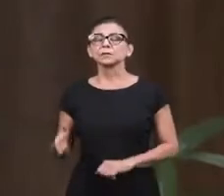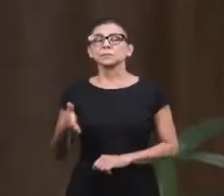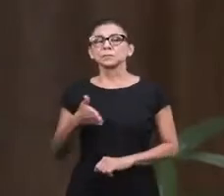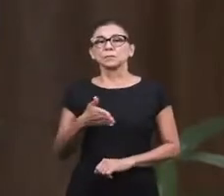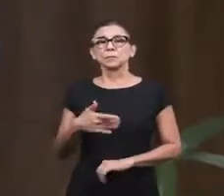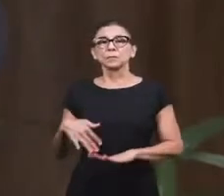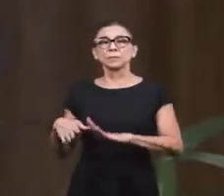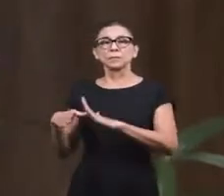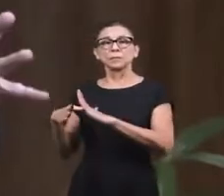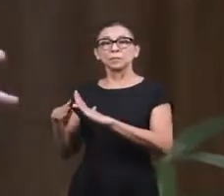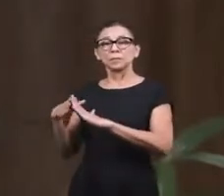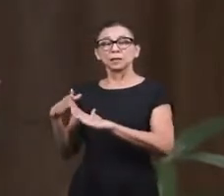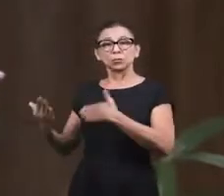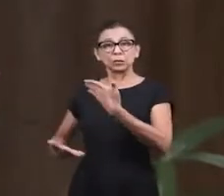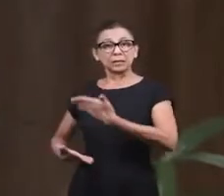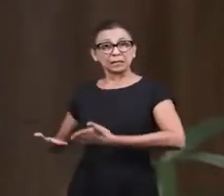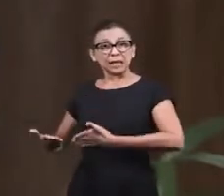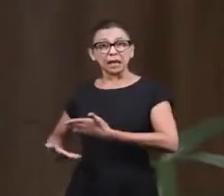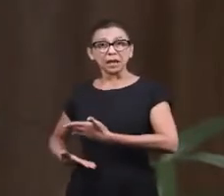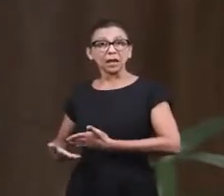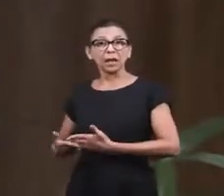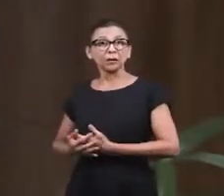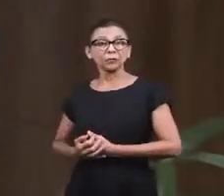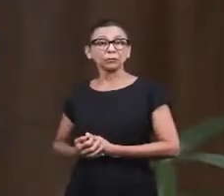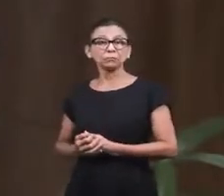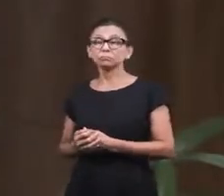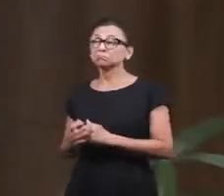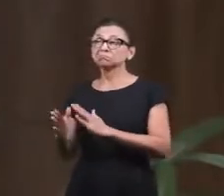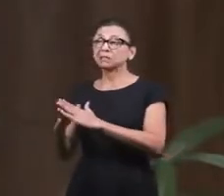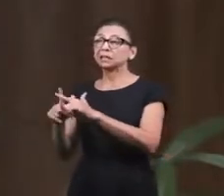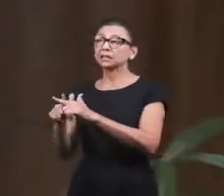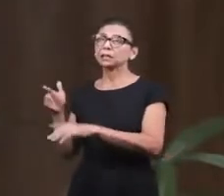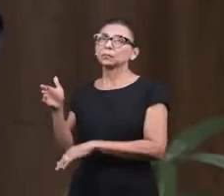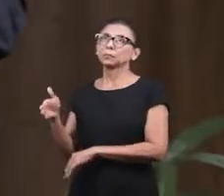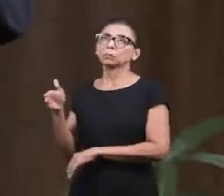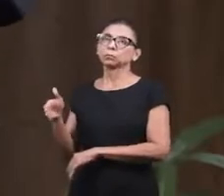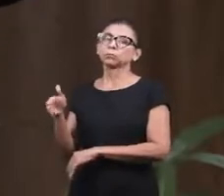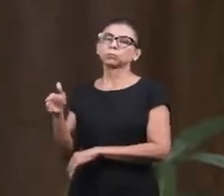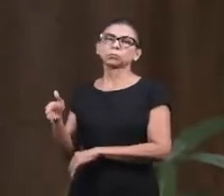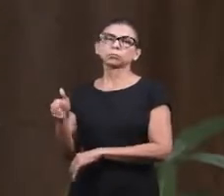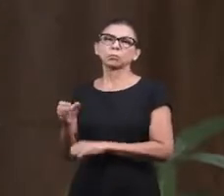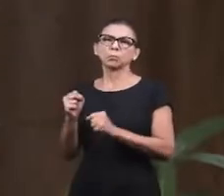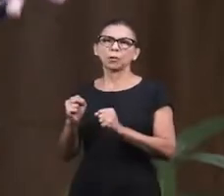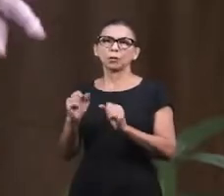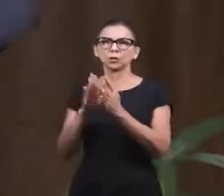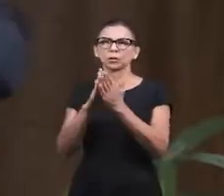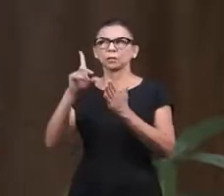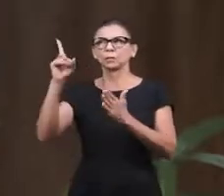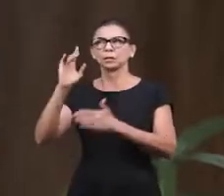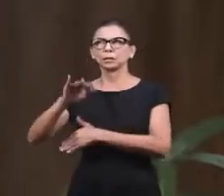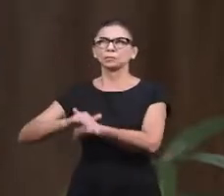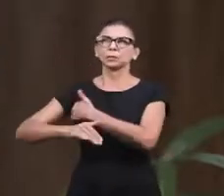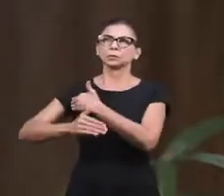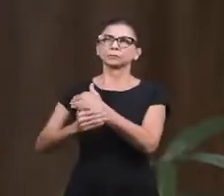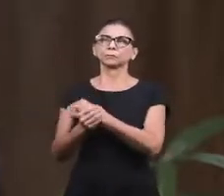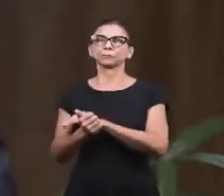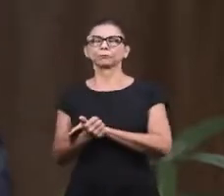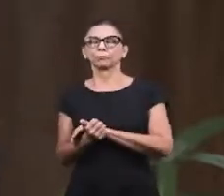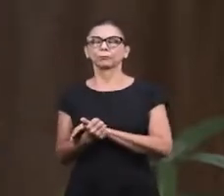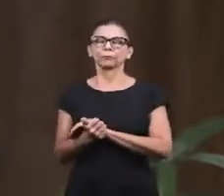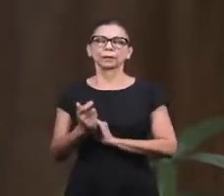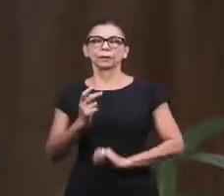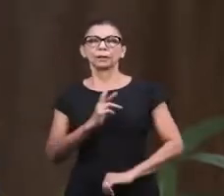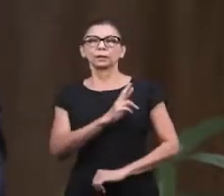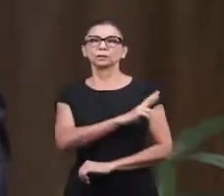church, for those who do not forgive their brethren. They can go to the church, they can have their Bibles,